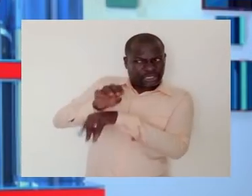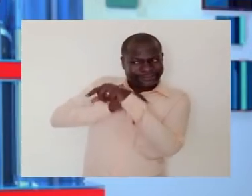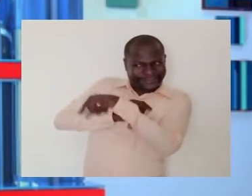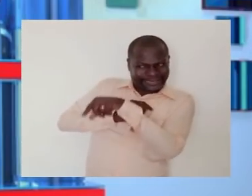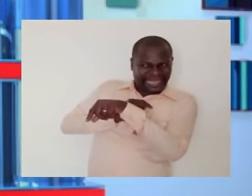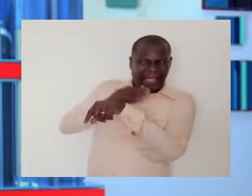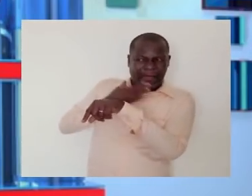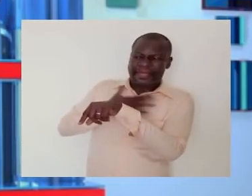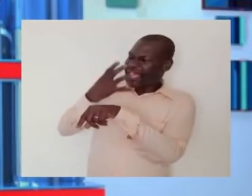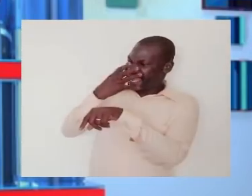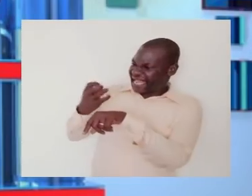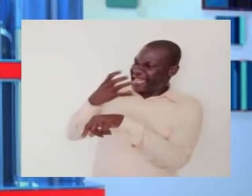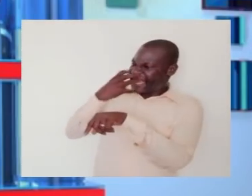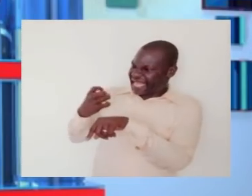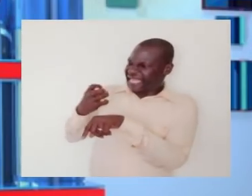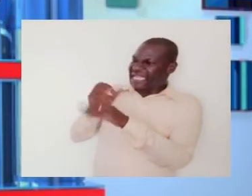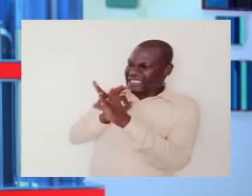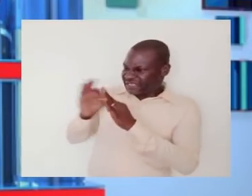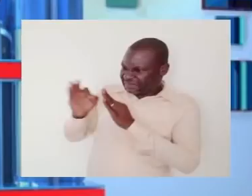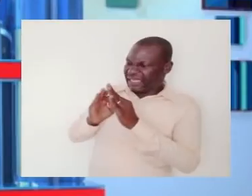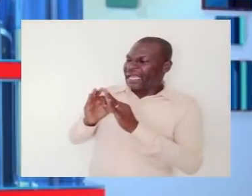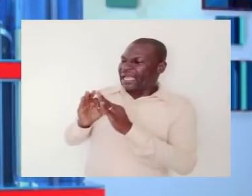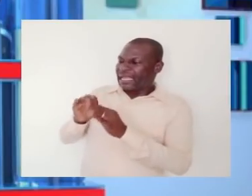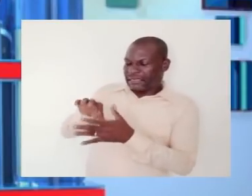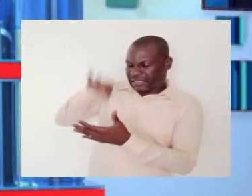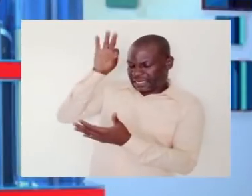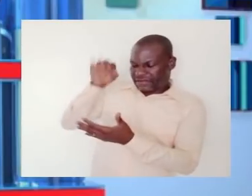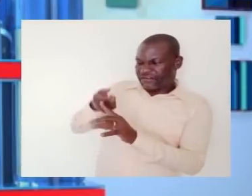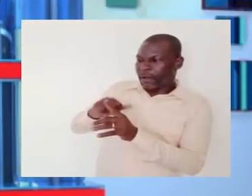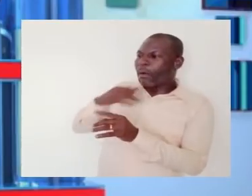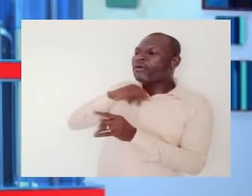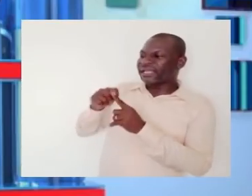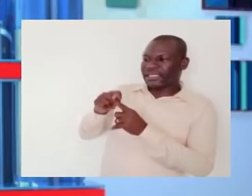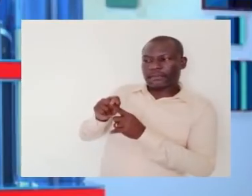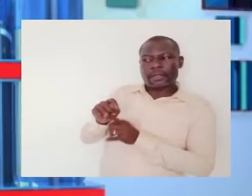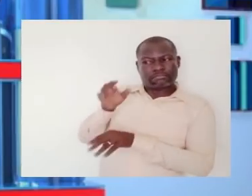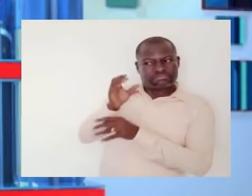to Old Testament scriptures. At your becase, and you correct ya. And ye, ye, ye.